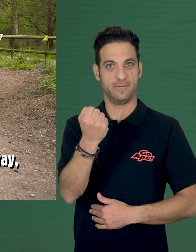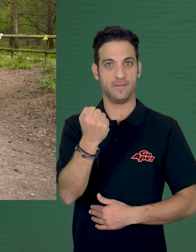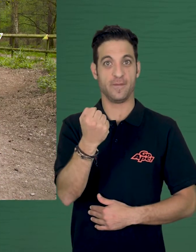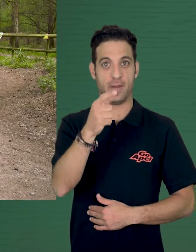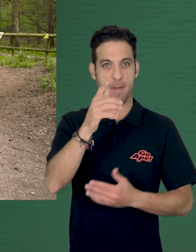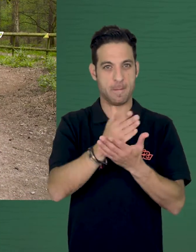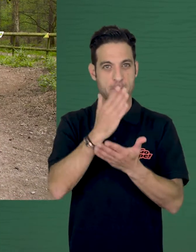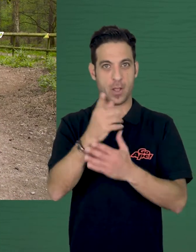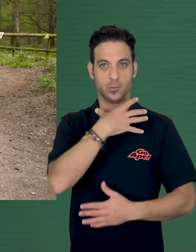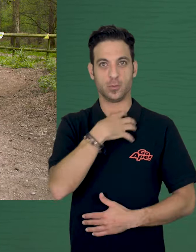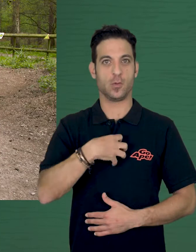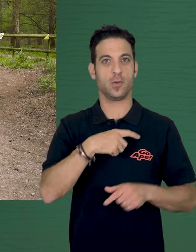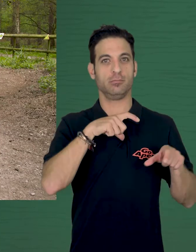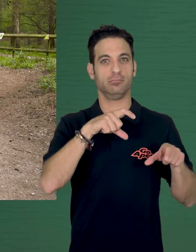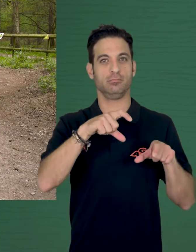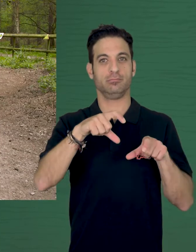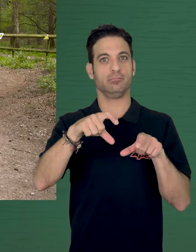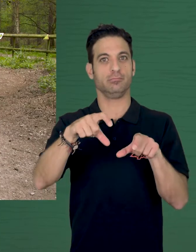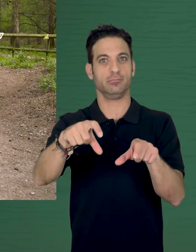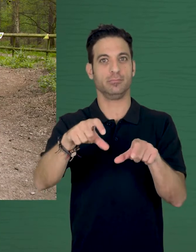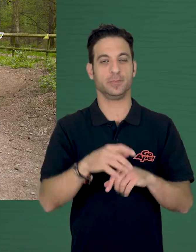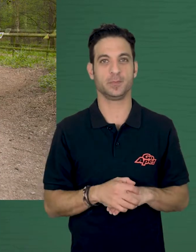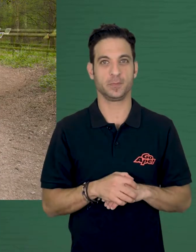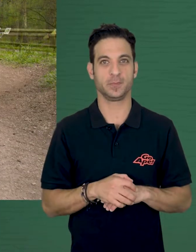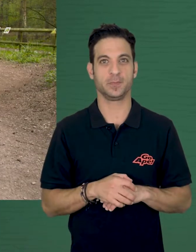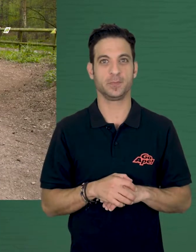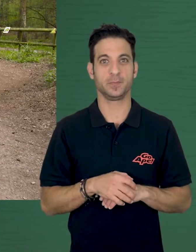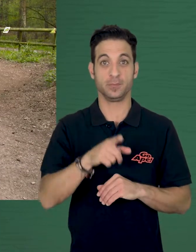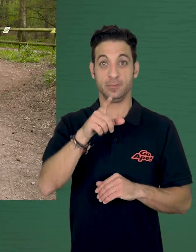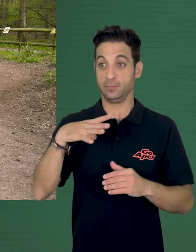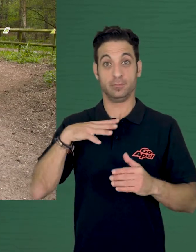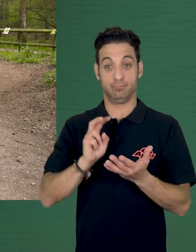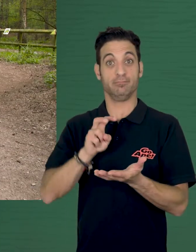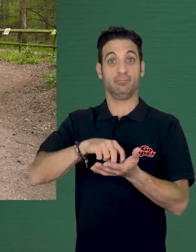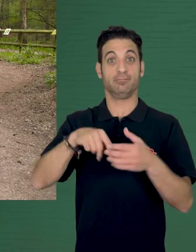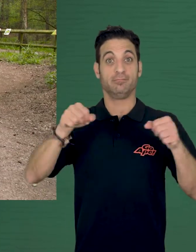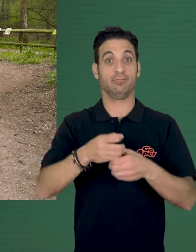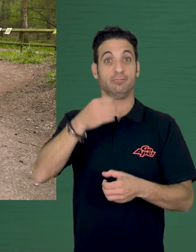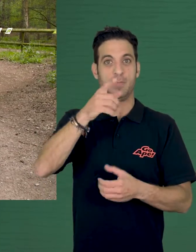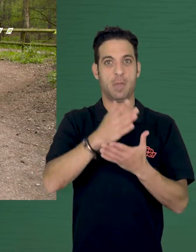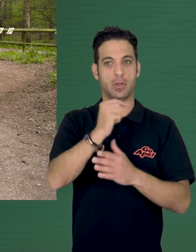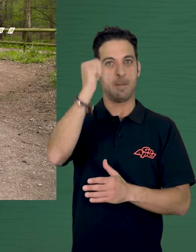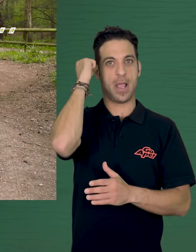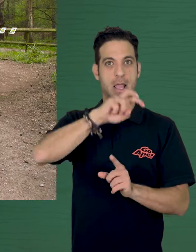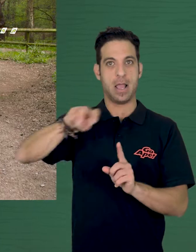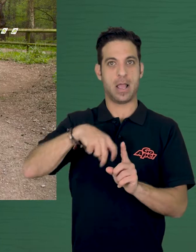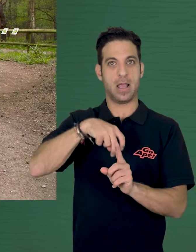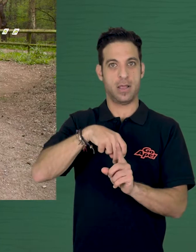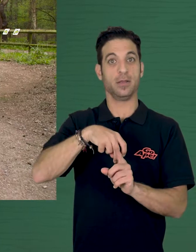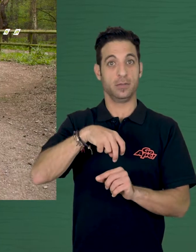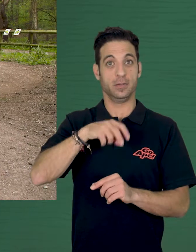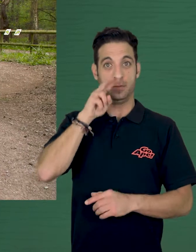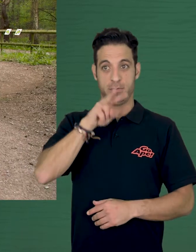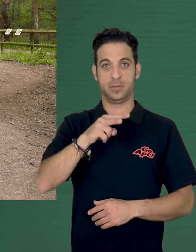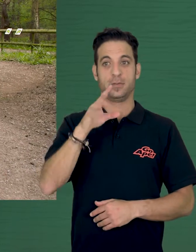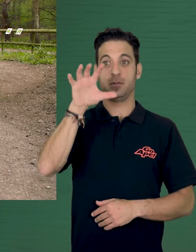it and you need to make sure you're wearing that around your neck throughout the session. So to step up onto the Segway, you need to make sure you're stepping up from